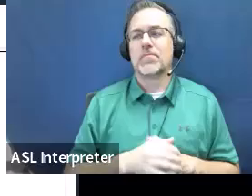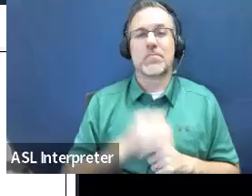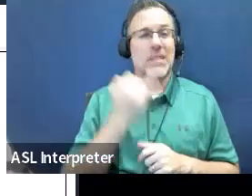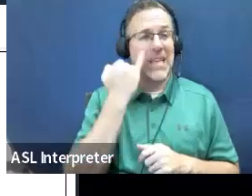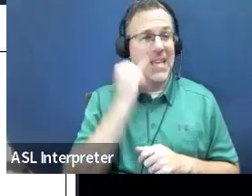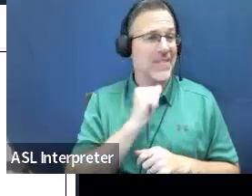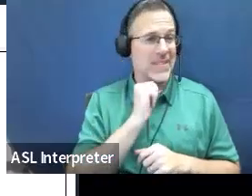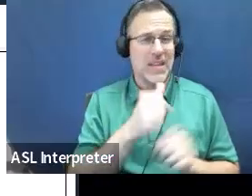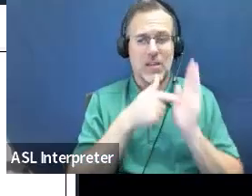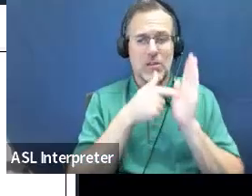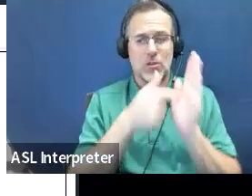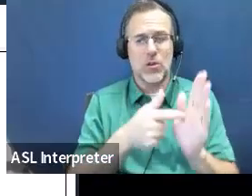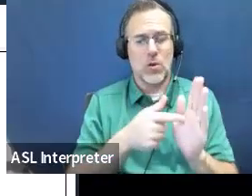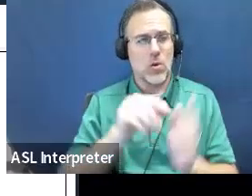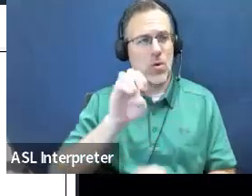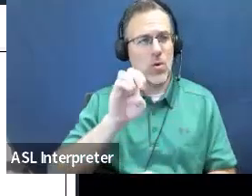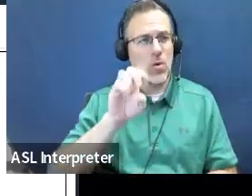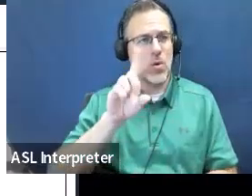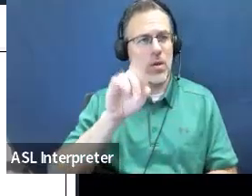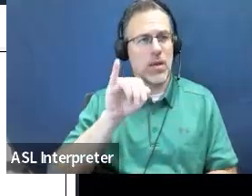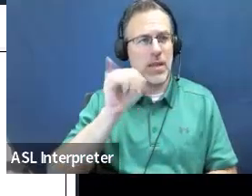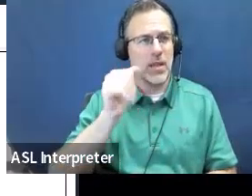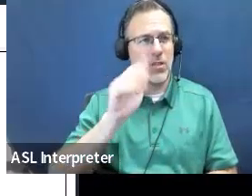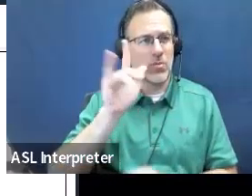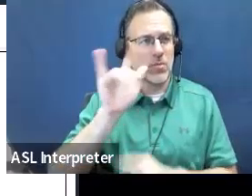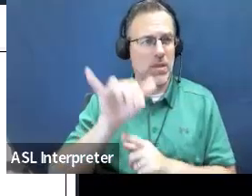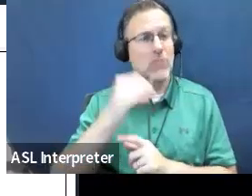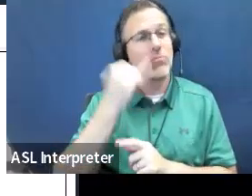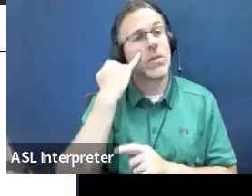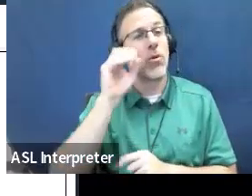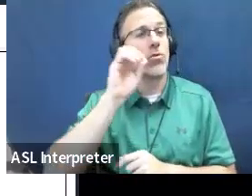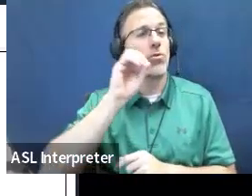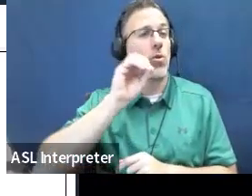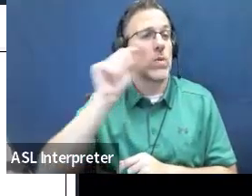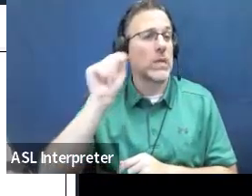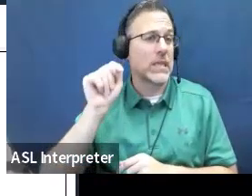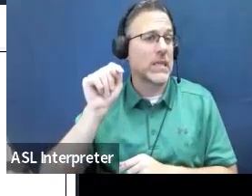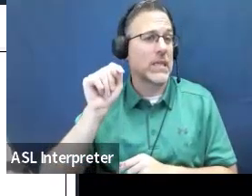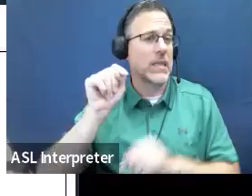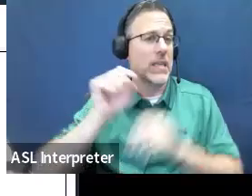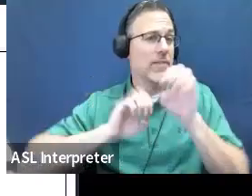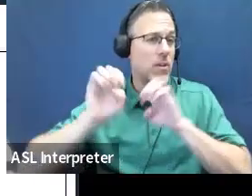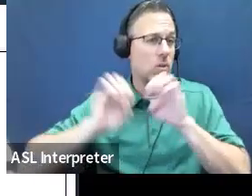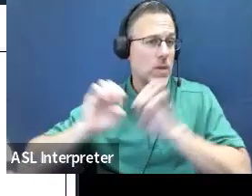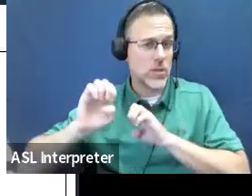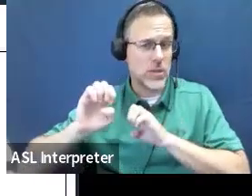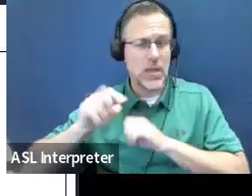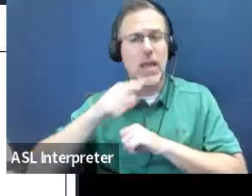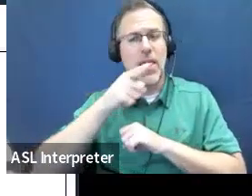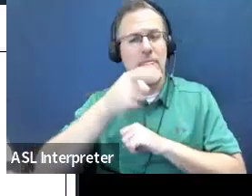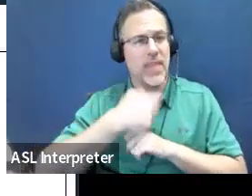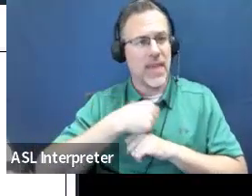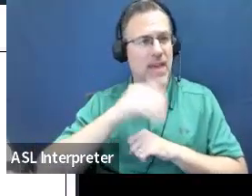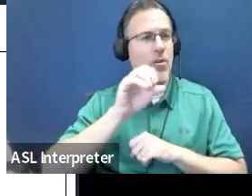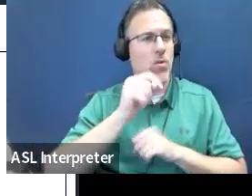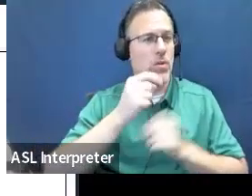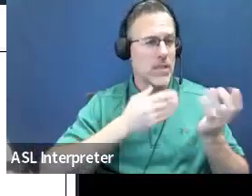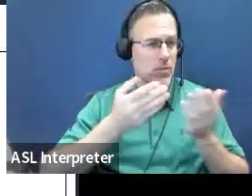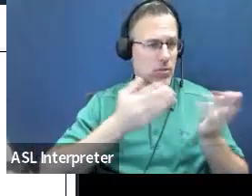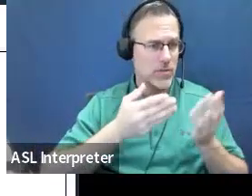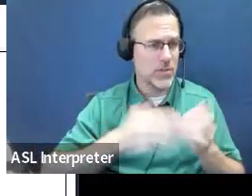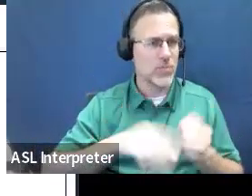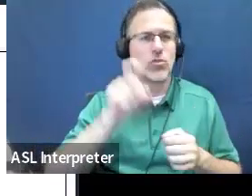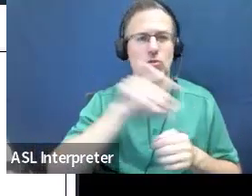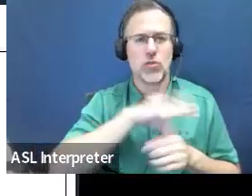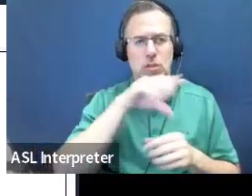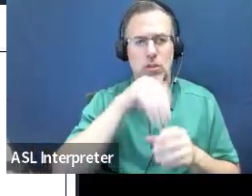show eligibility, let's say it's an OT eval, however, they're getting OT services, then you definitely want to include the